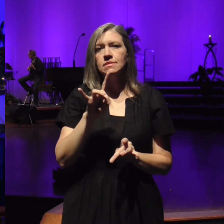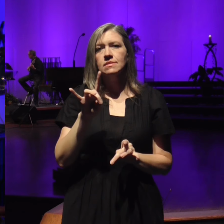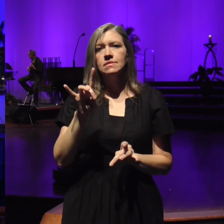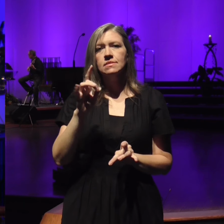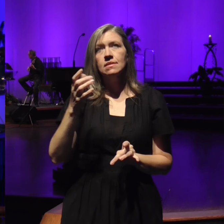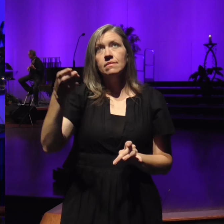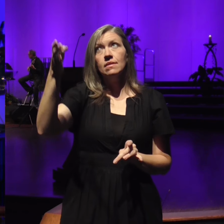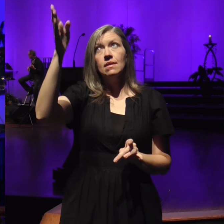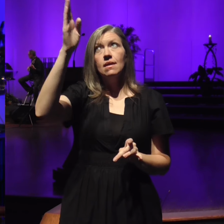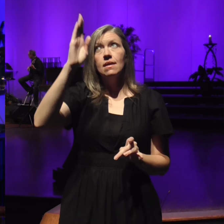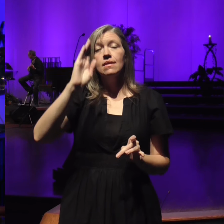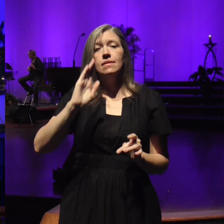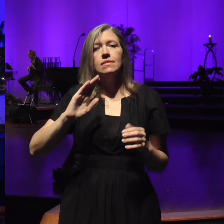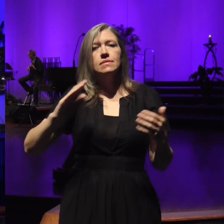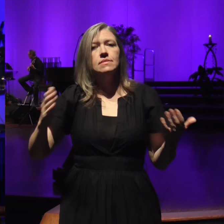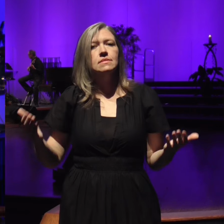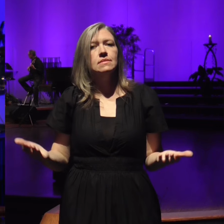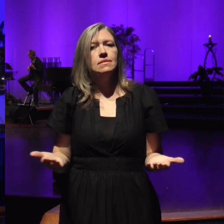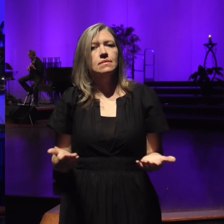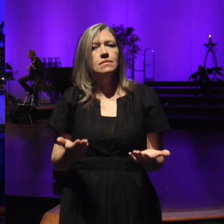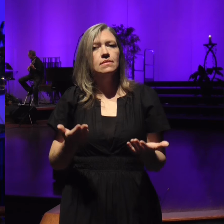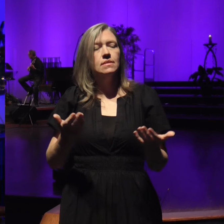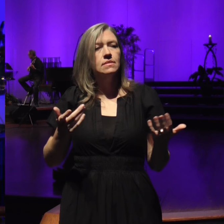each face.